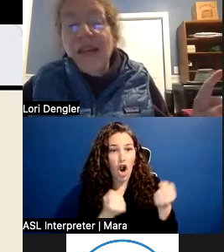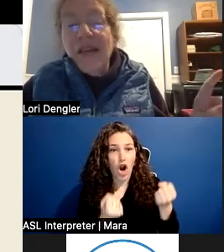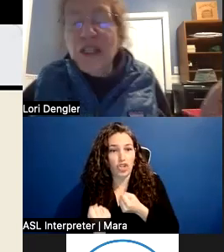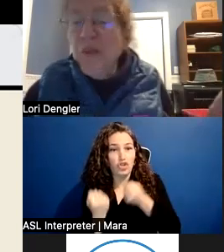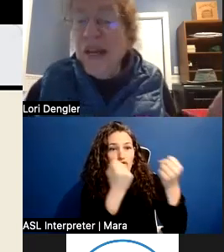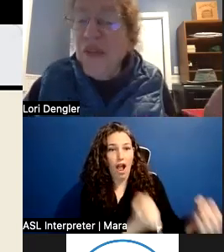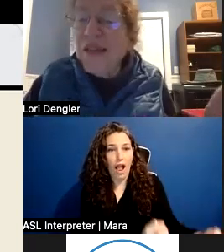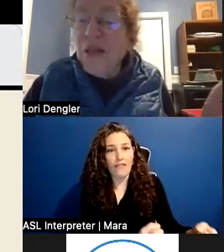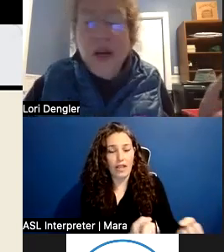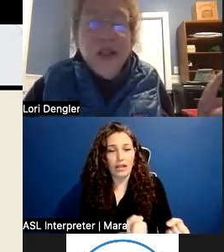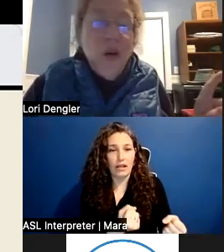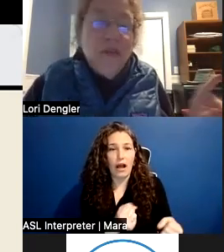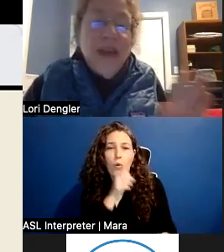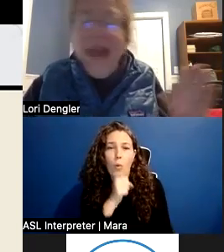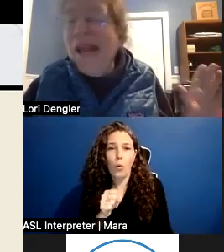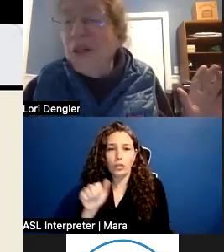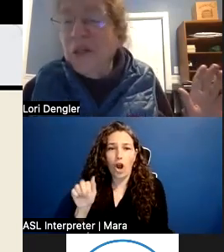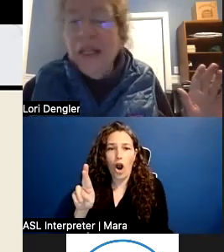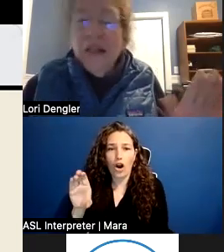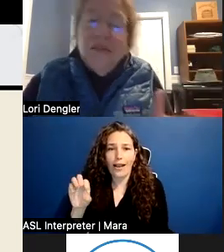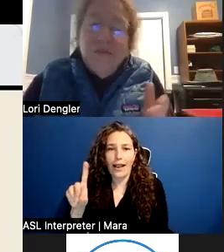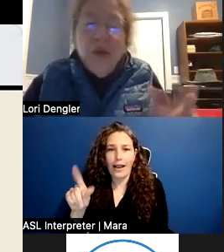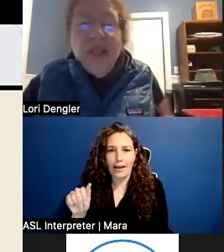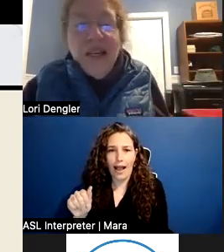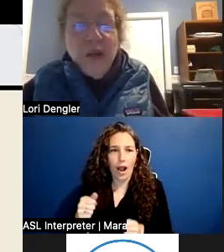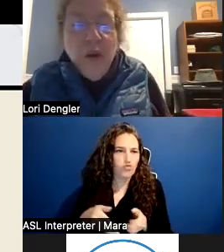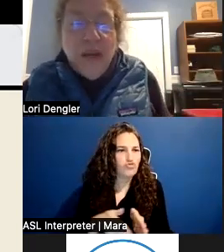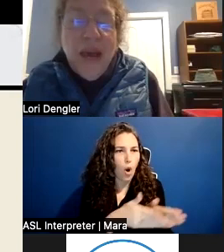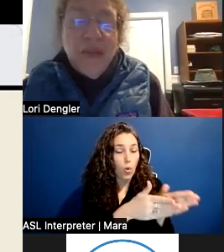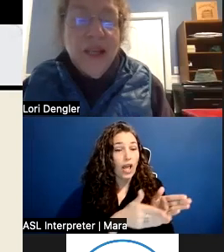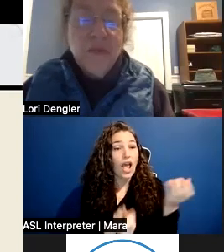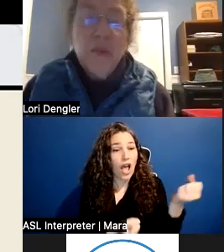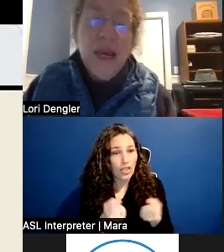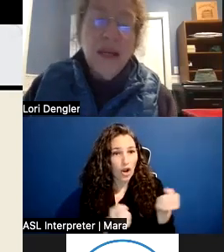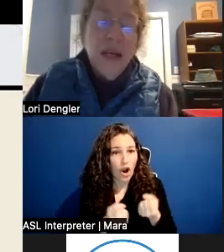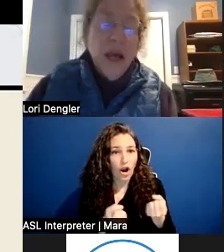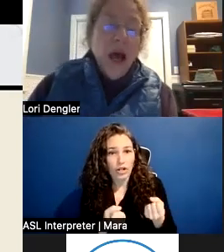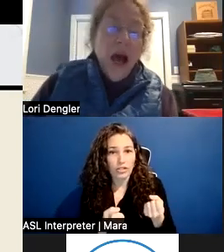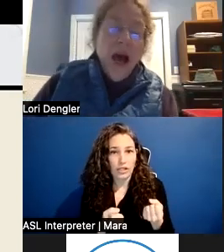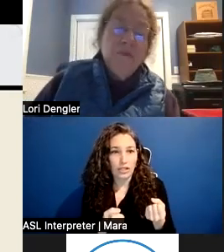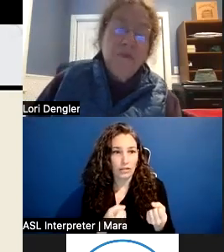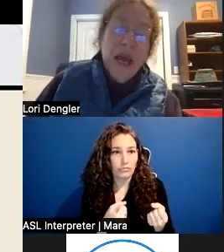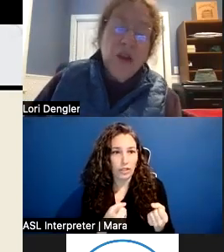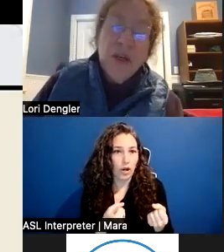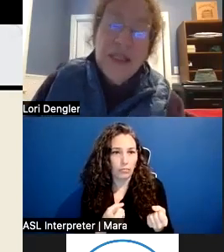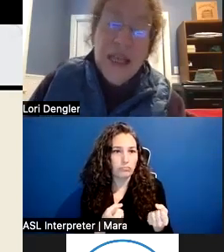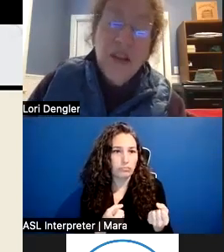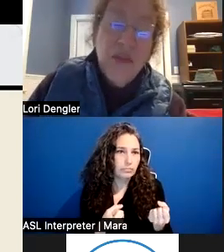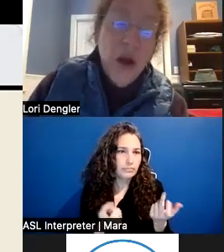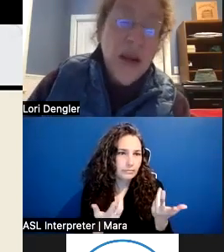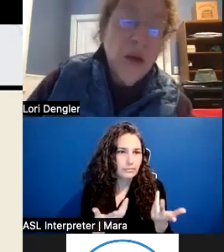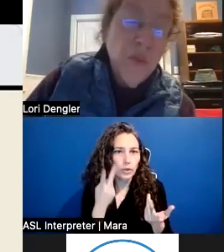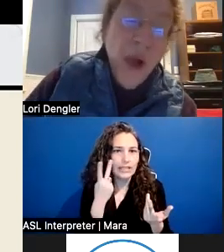actually estimate how fast the car is going by the angle. Most of these are going about the same speed. But you can see